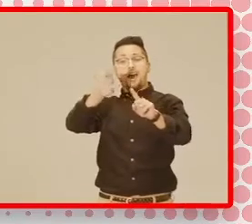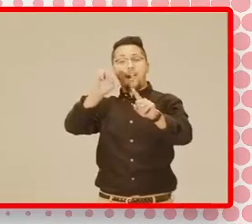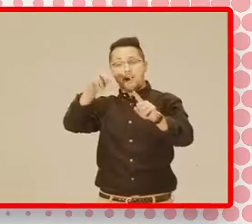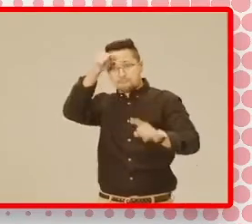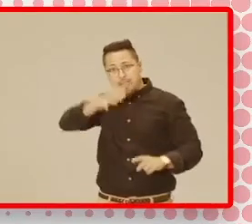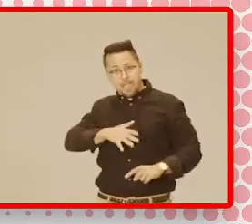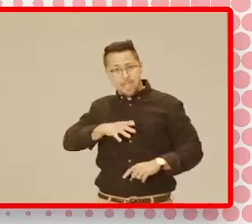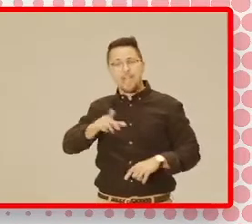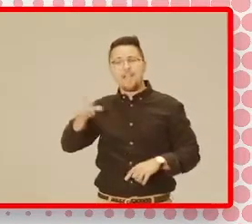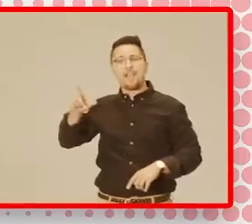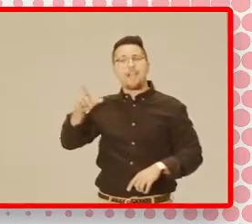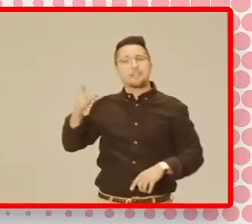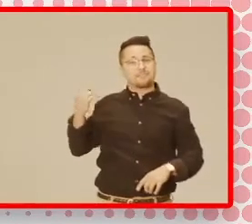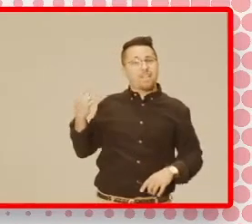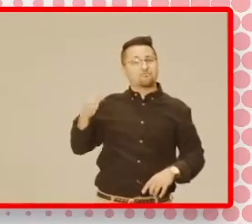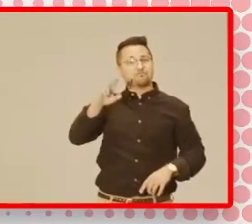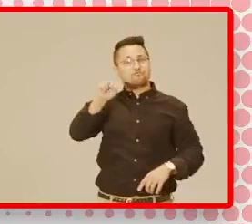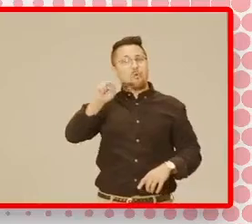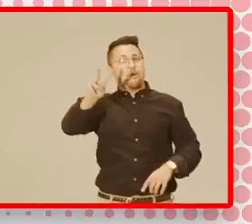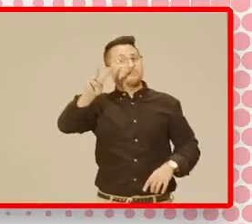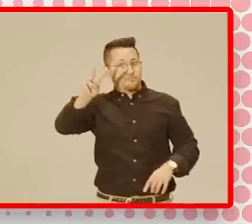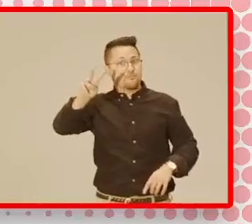November 2020.